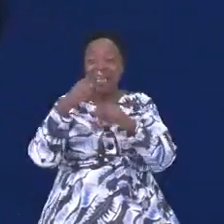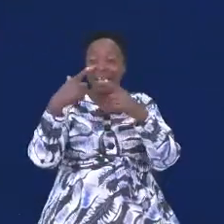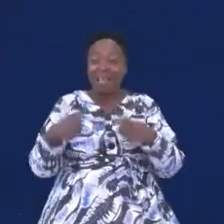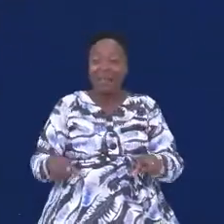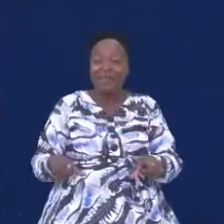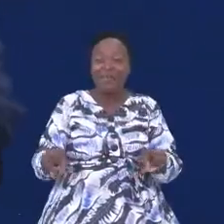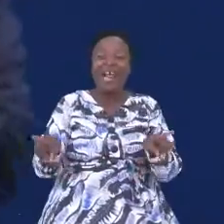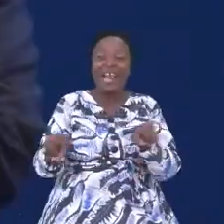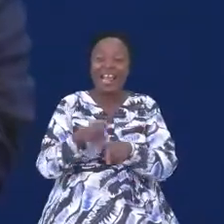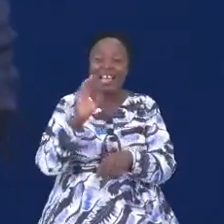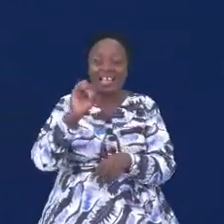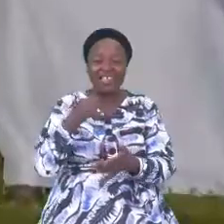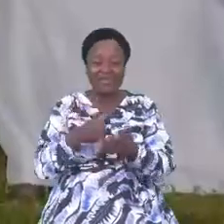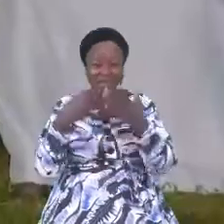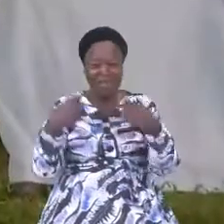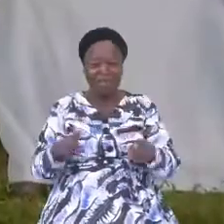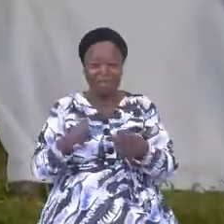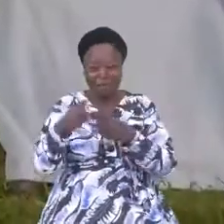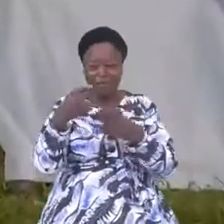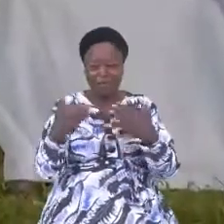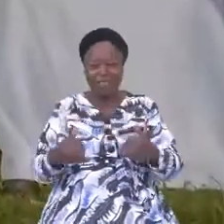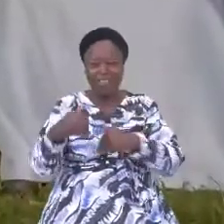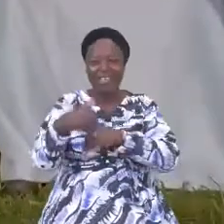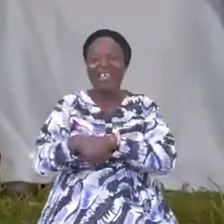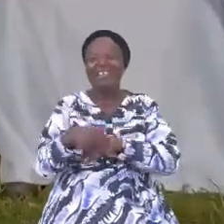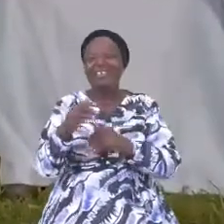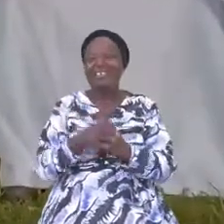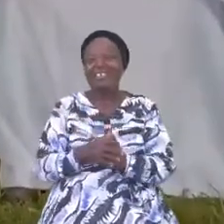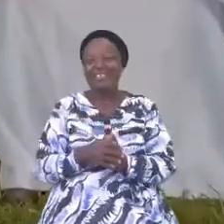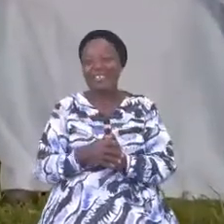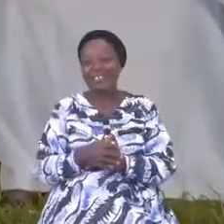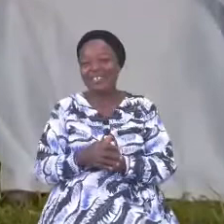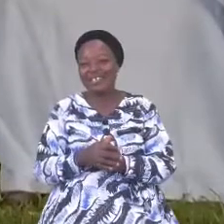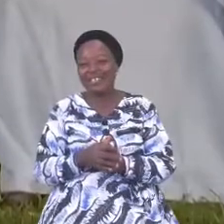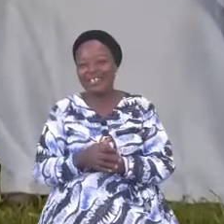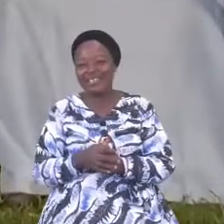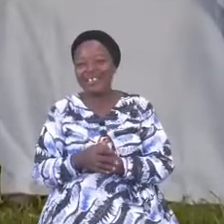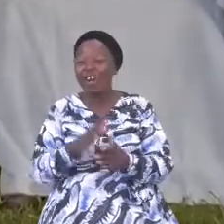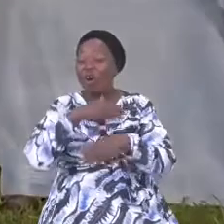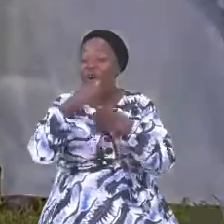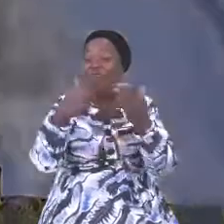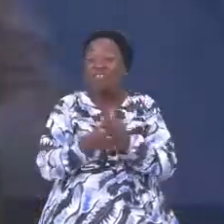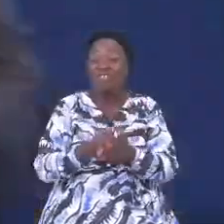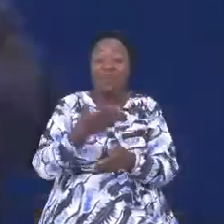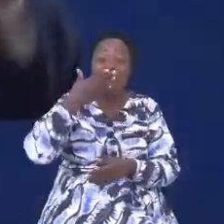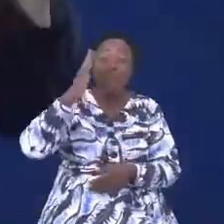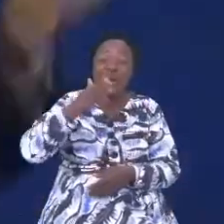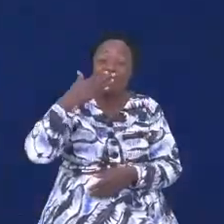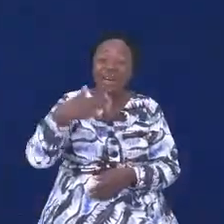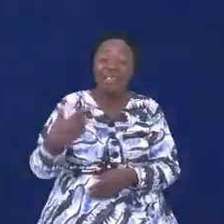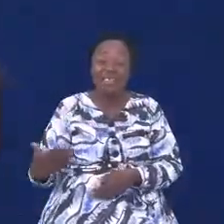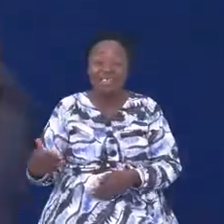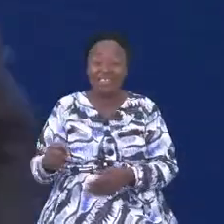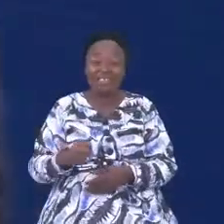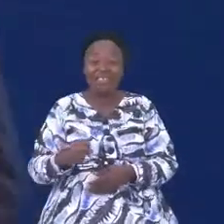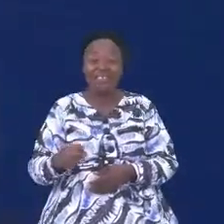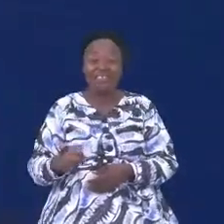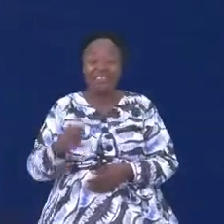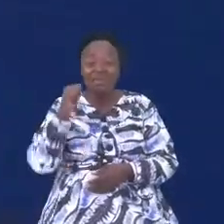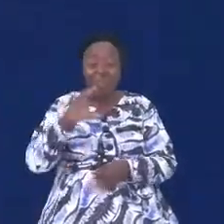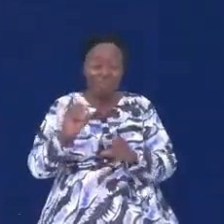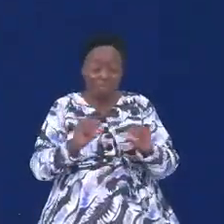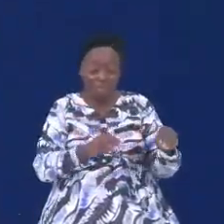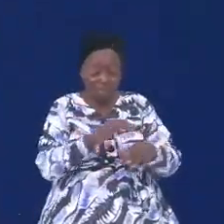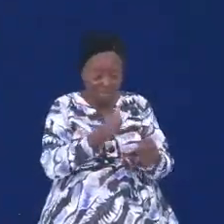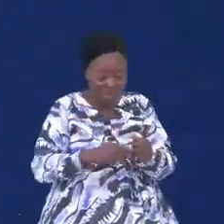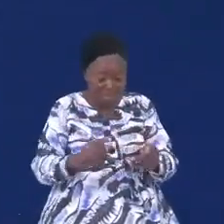it will happen to you tonight. And all the charms, all the juju, and everything, she burnt everything.